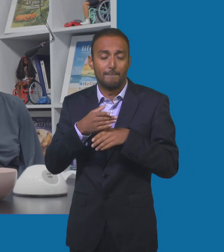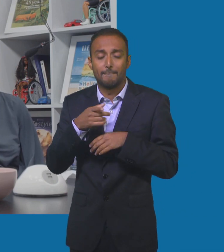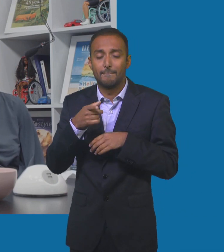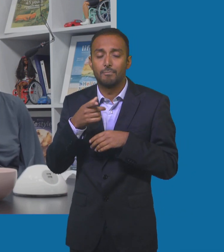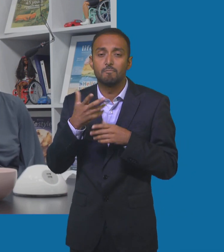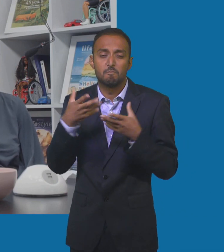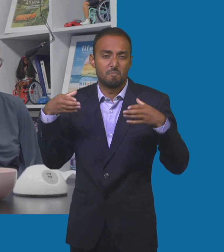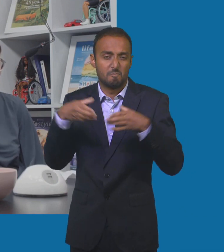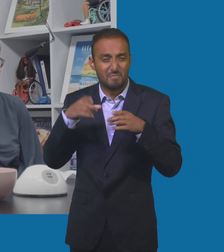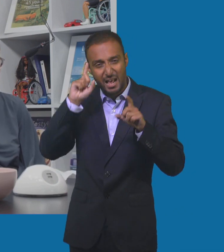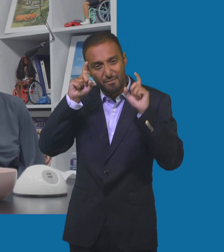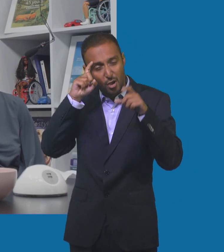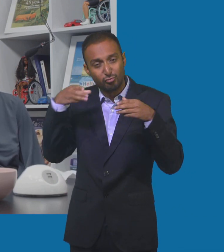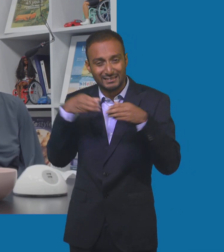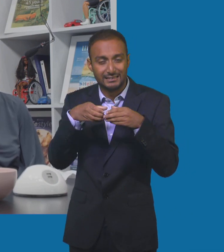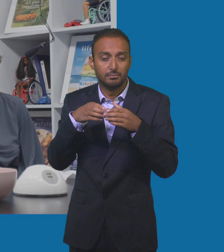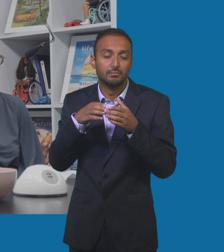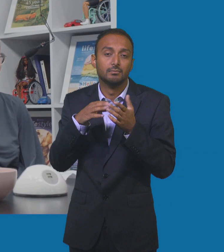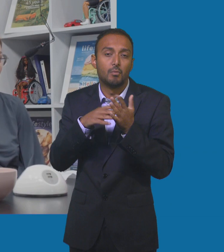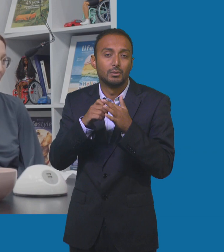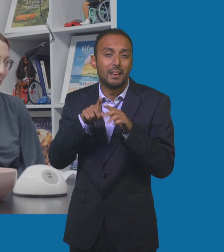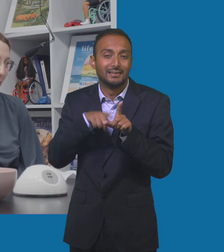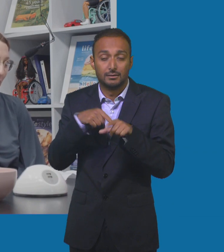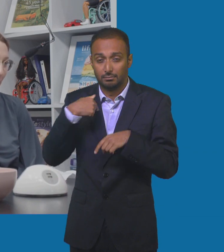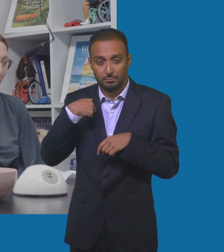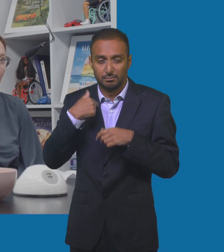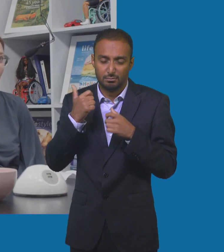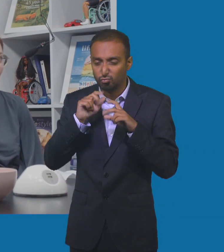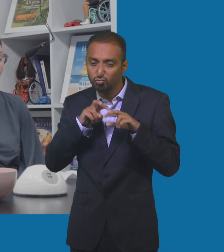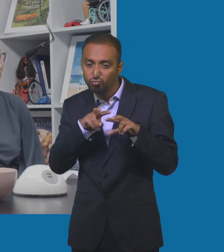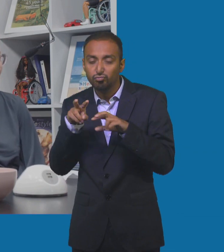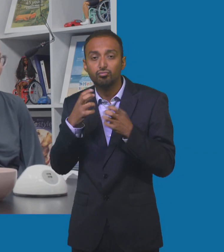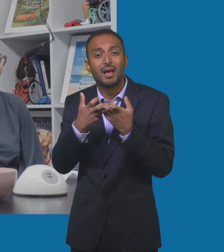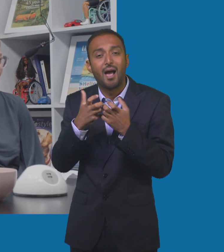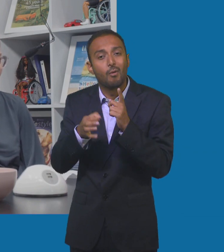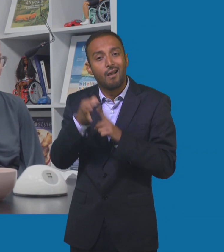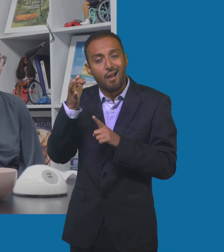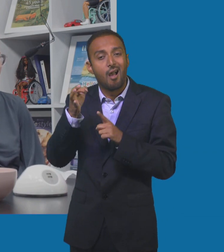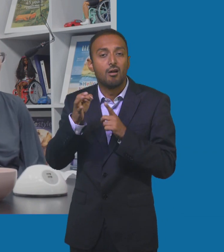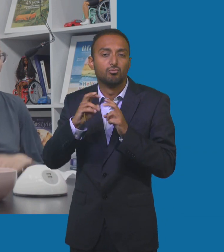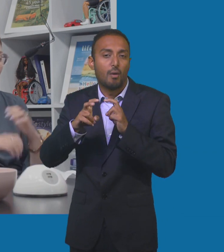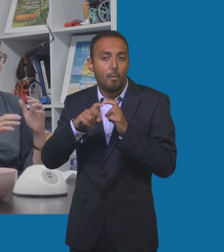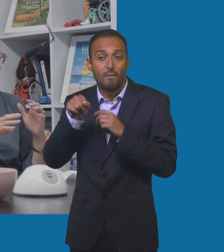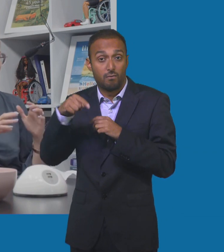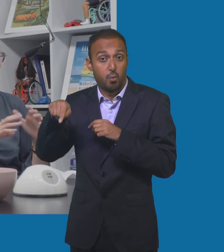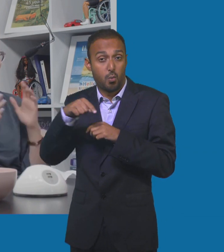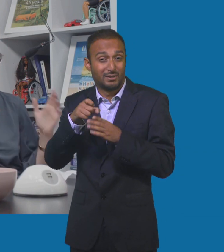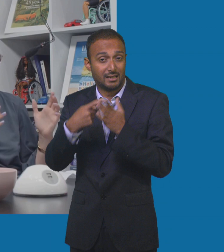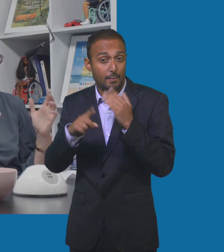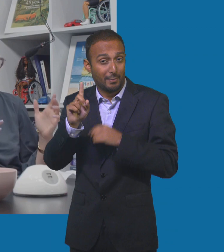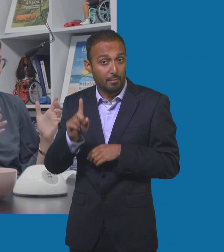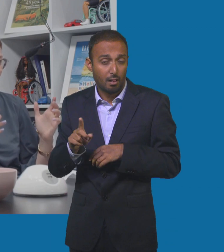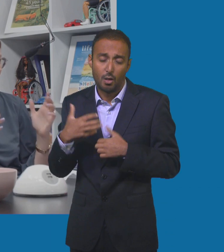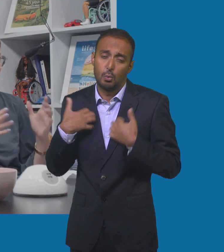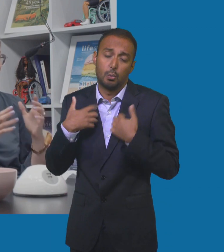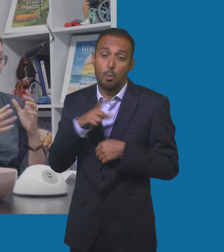Motability is to explore new ways that we can improve transport for disabled people. What's really exciting about that job is it means we look across